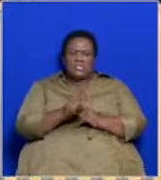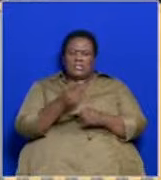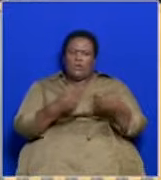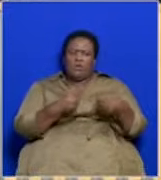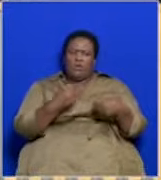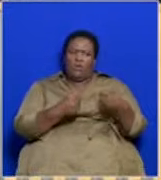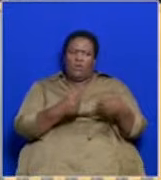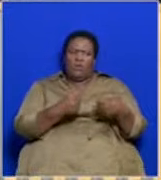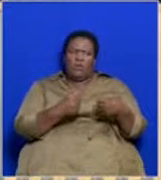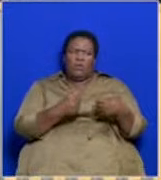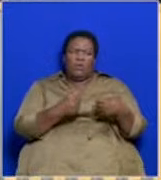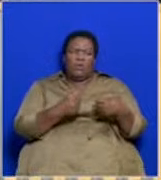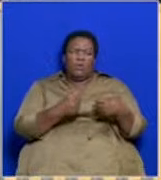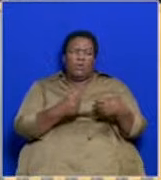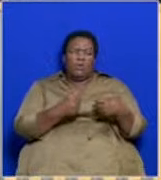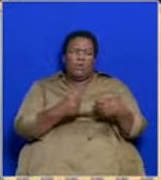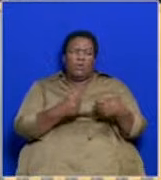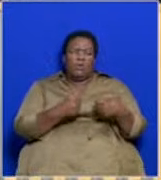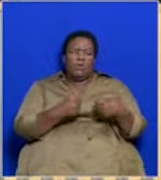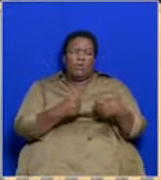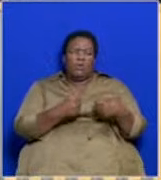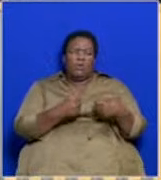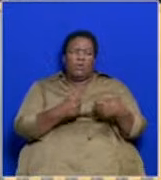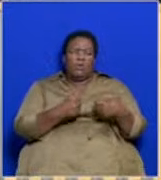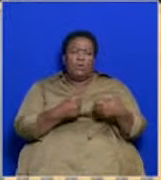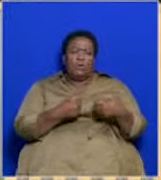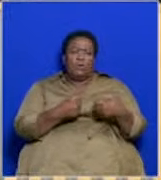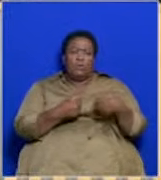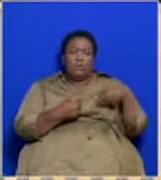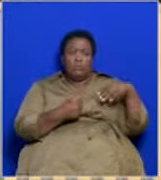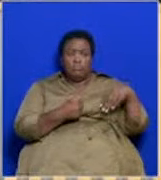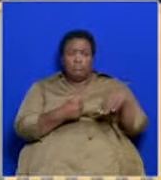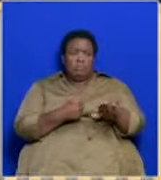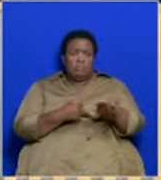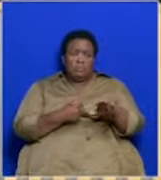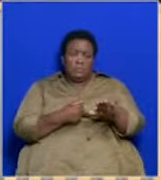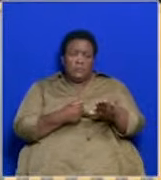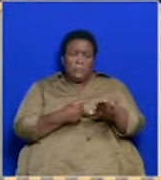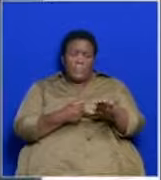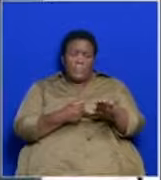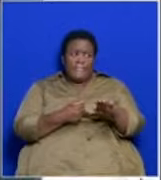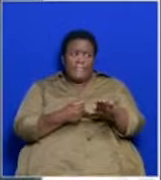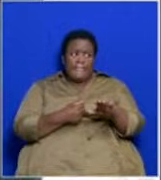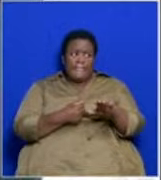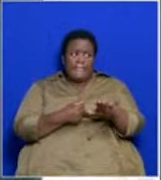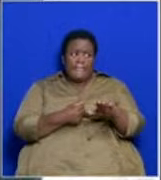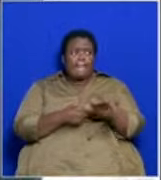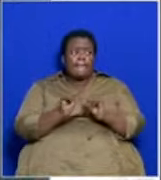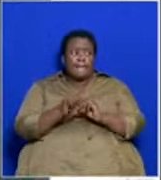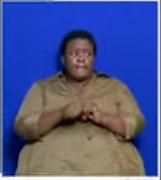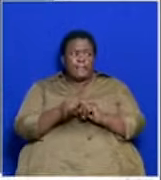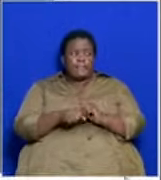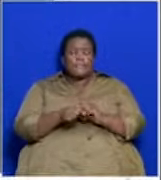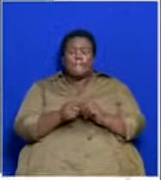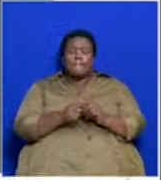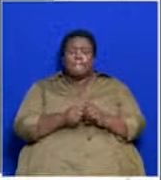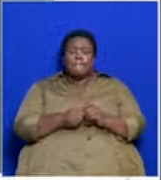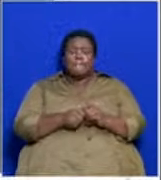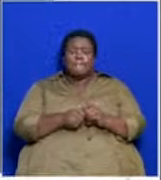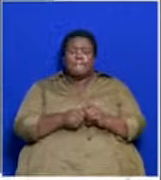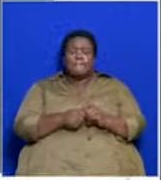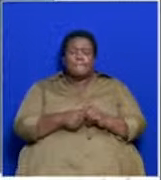Am I correct? Yes. And perhaps